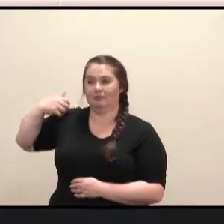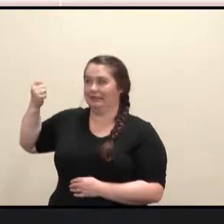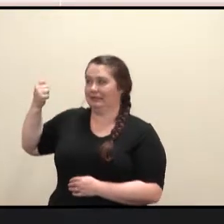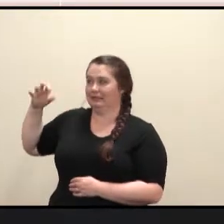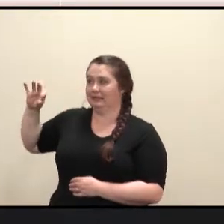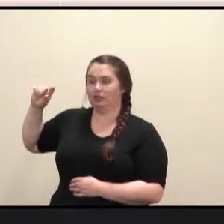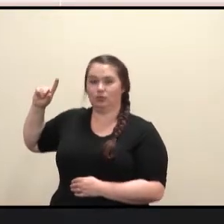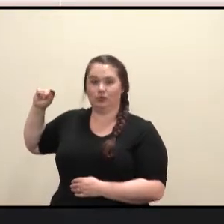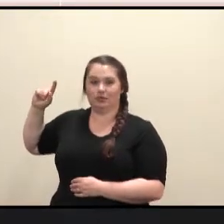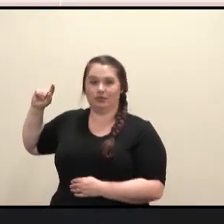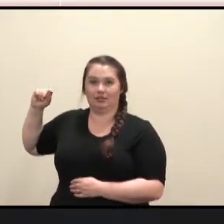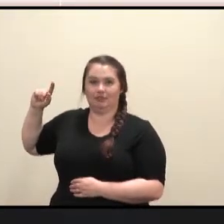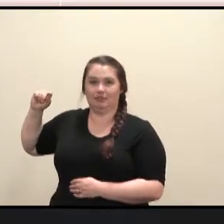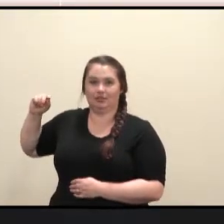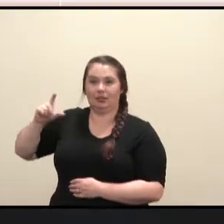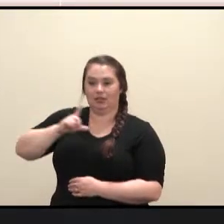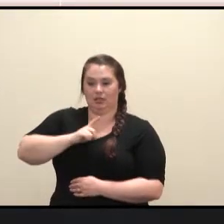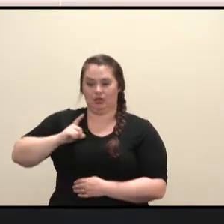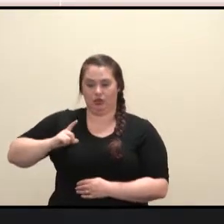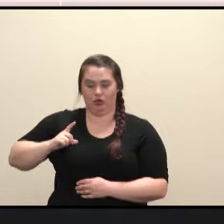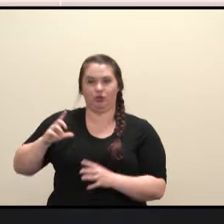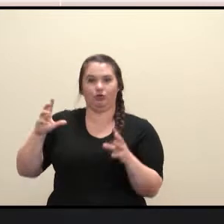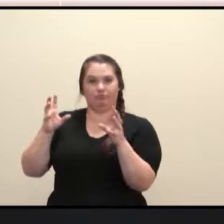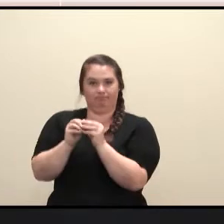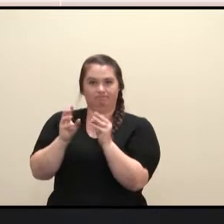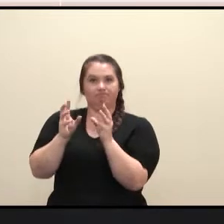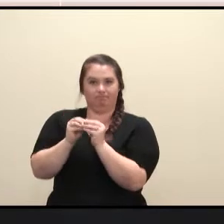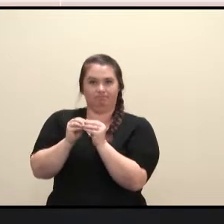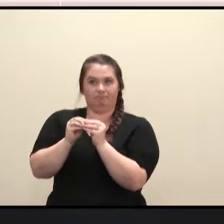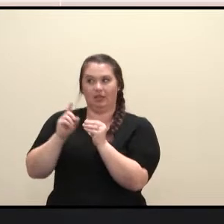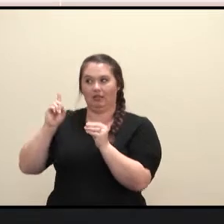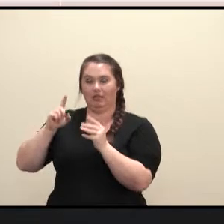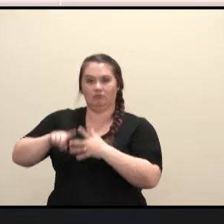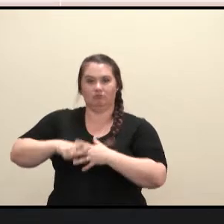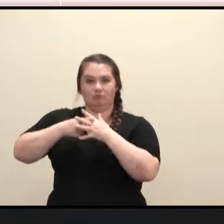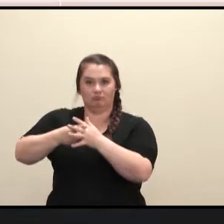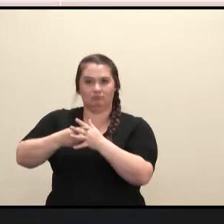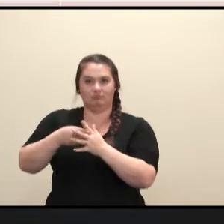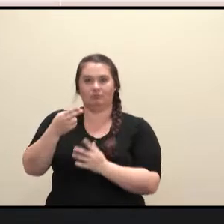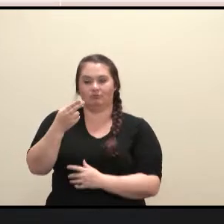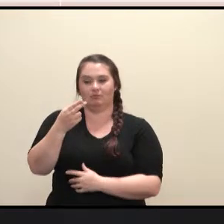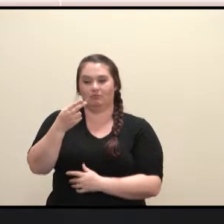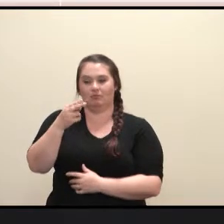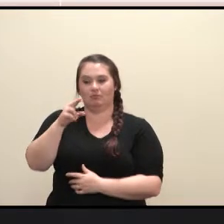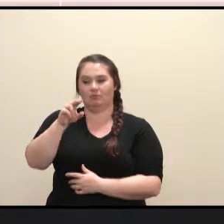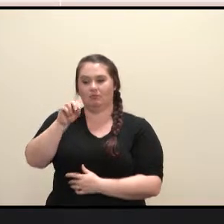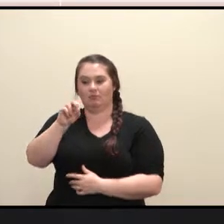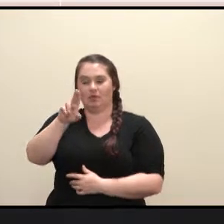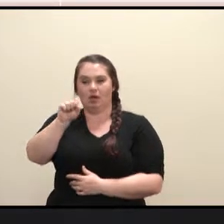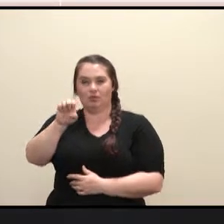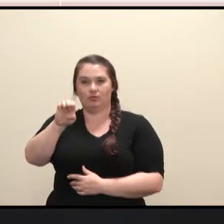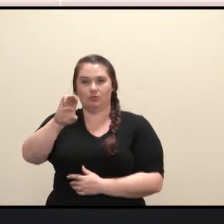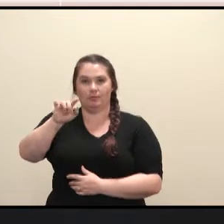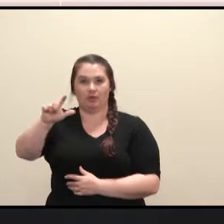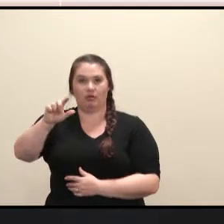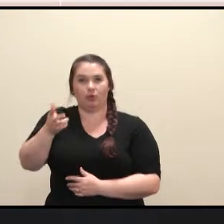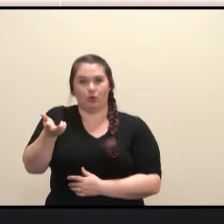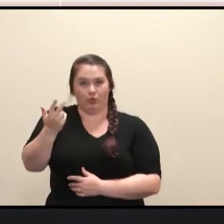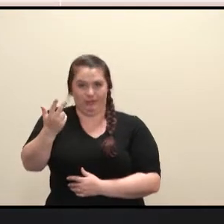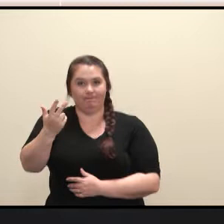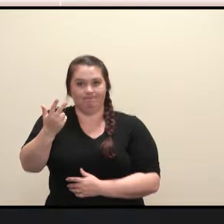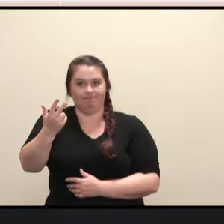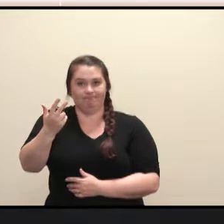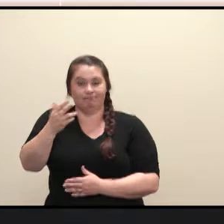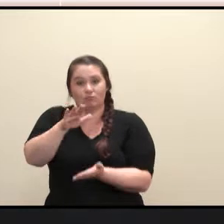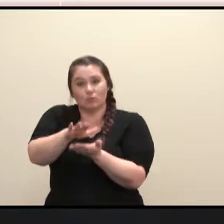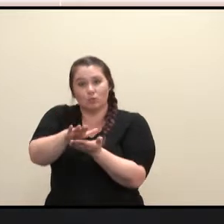the legislature met, they enacted House Bill 3, which was a major change to school funding.